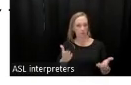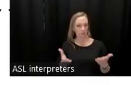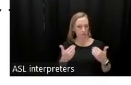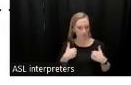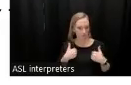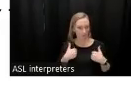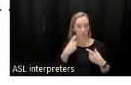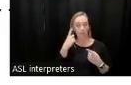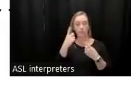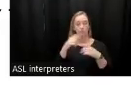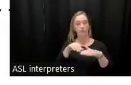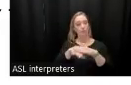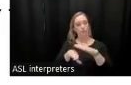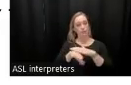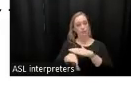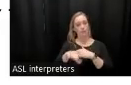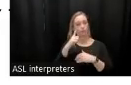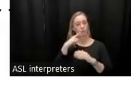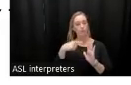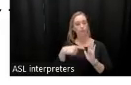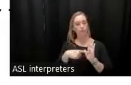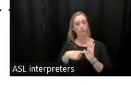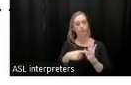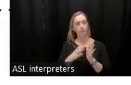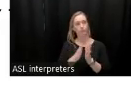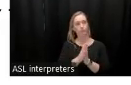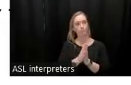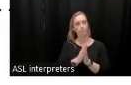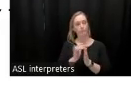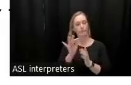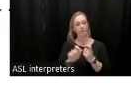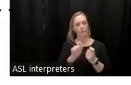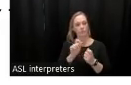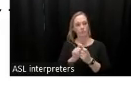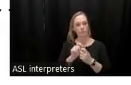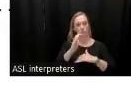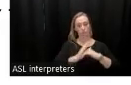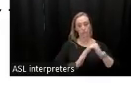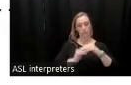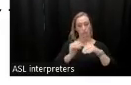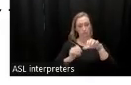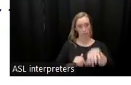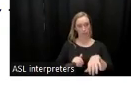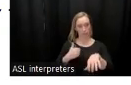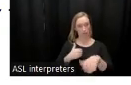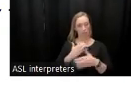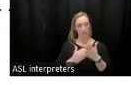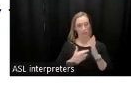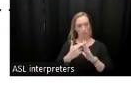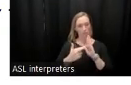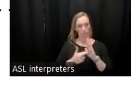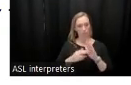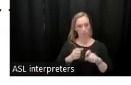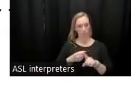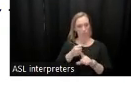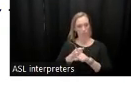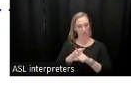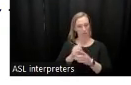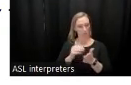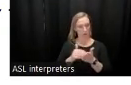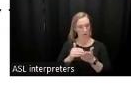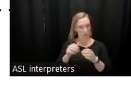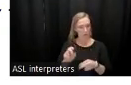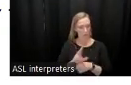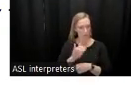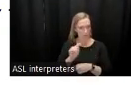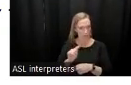access. So for instance, if there's a certain facility, are there some rules that affect how often you can use it, when you can use it?